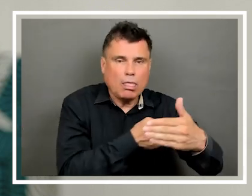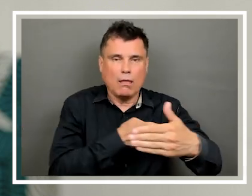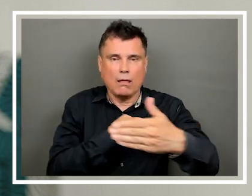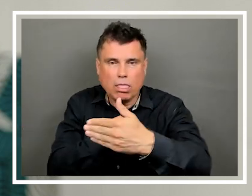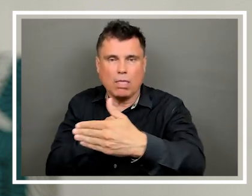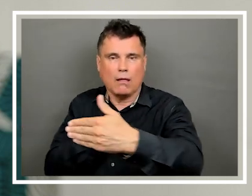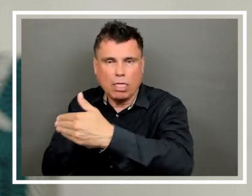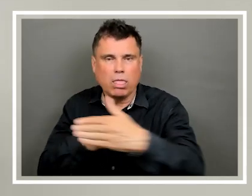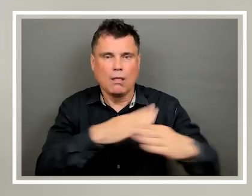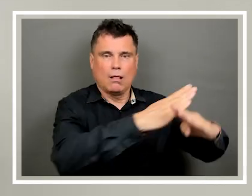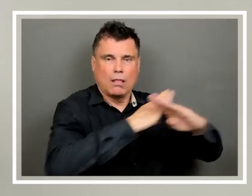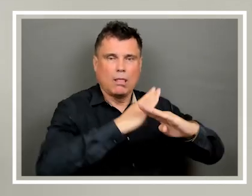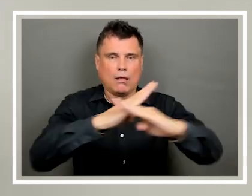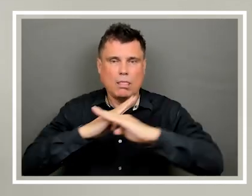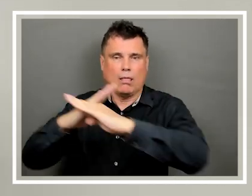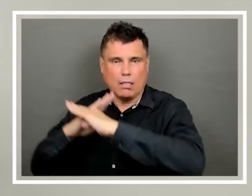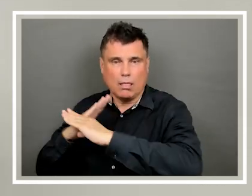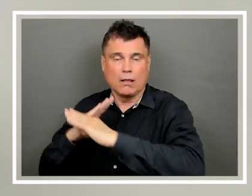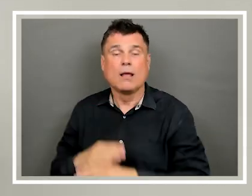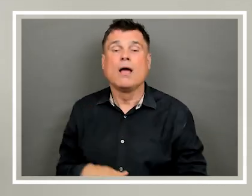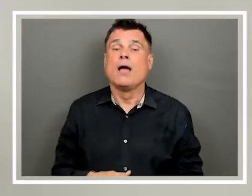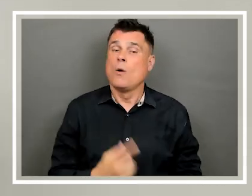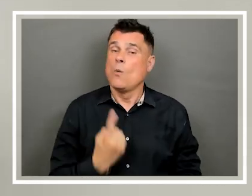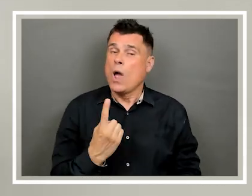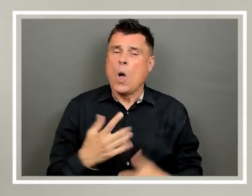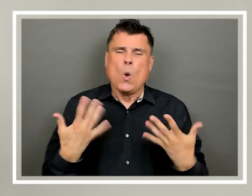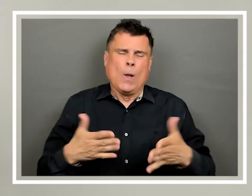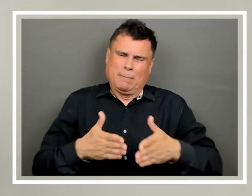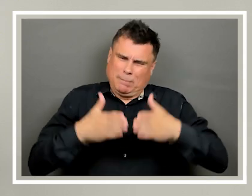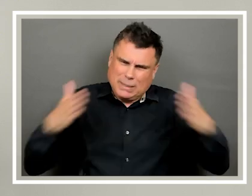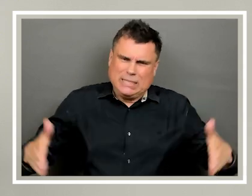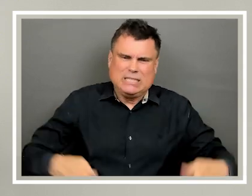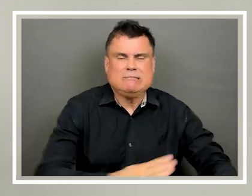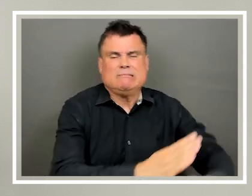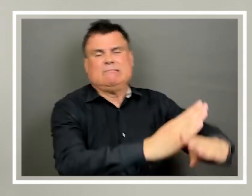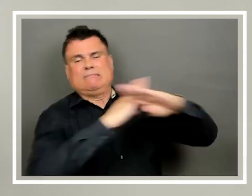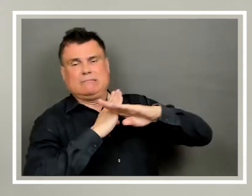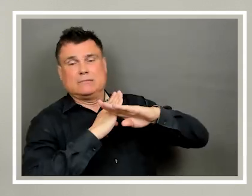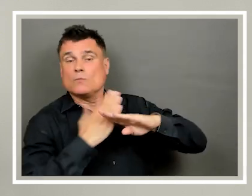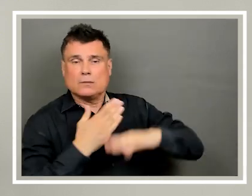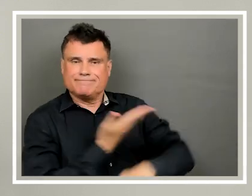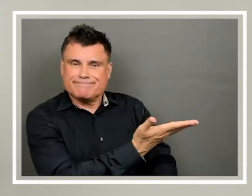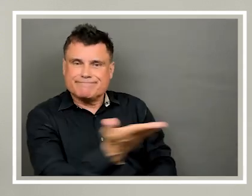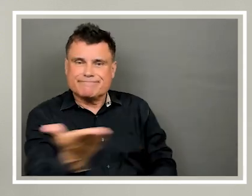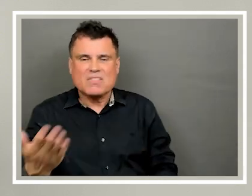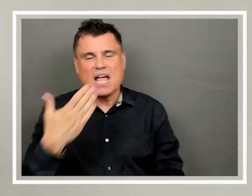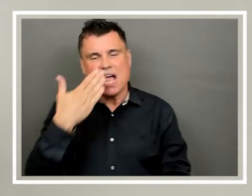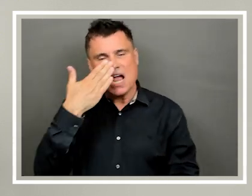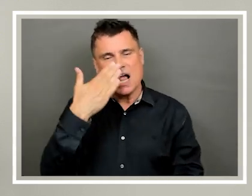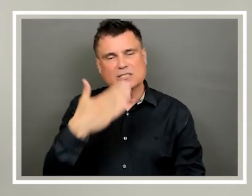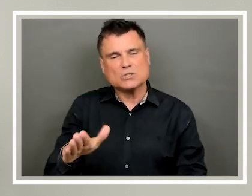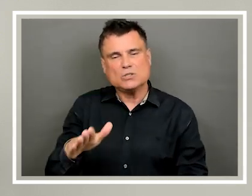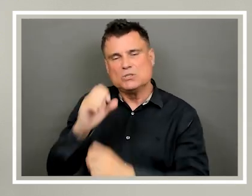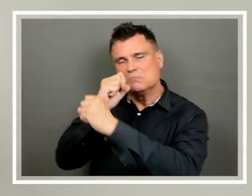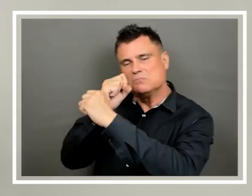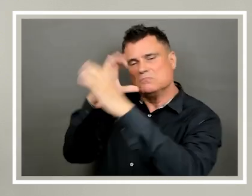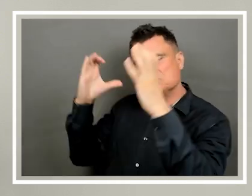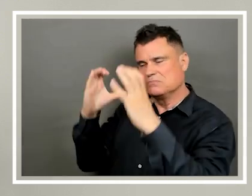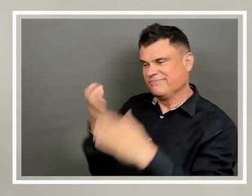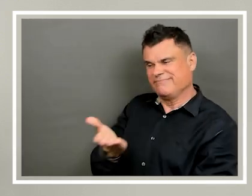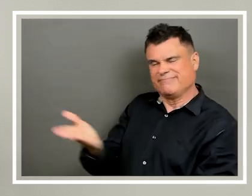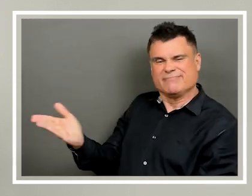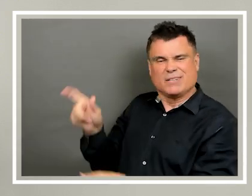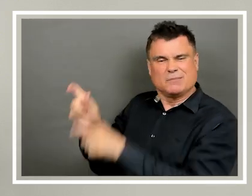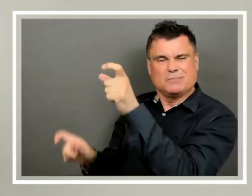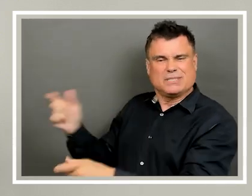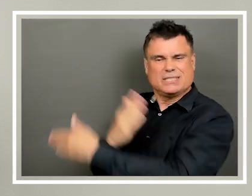all the time. But perhaps the biggest barrier of all is actually attitudes and assumptions about what persons